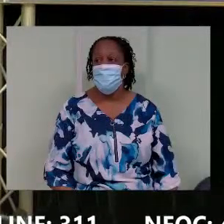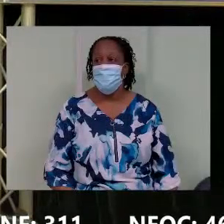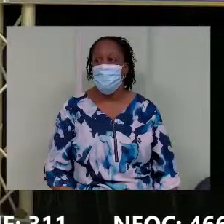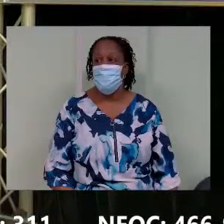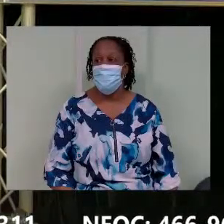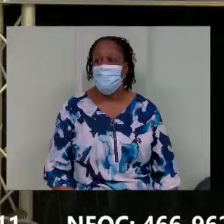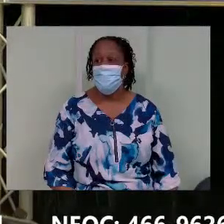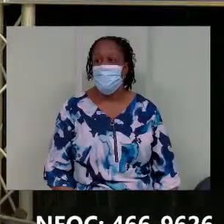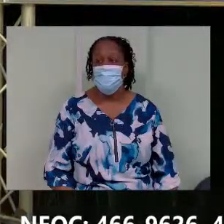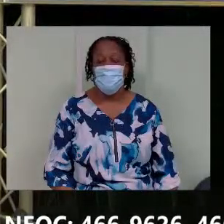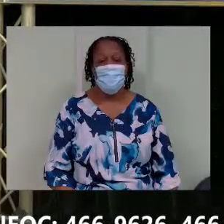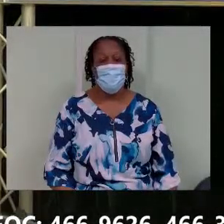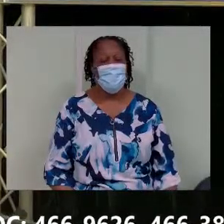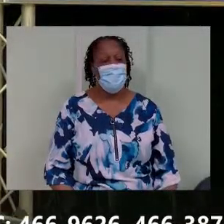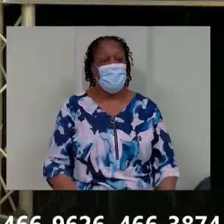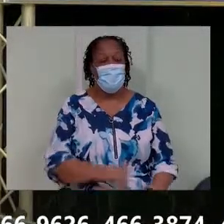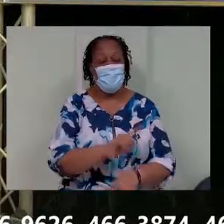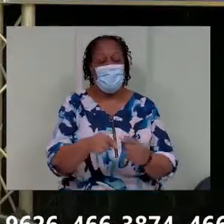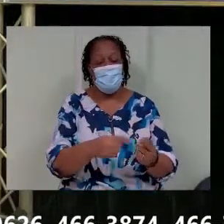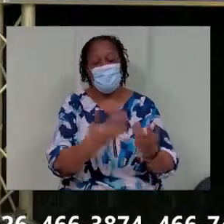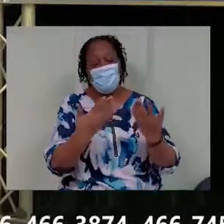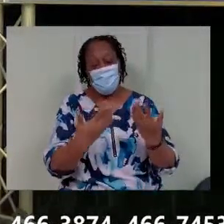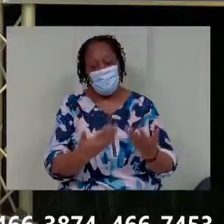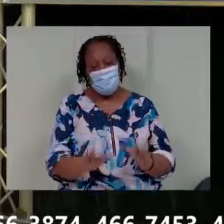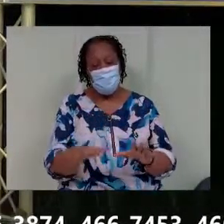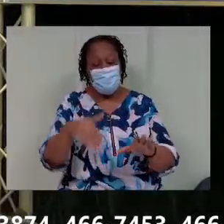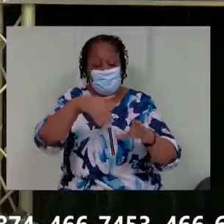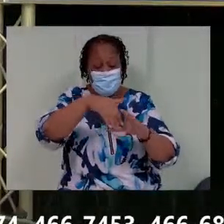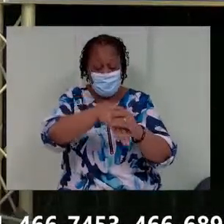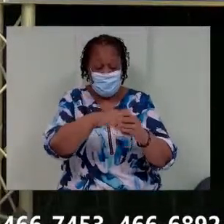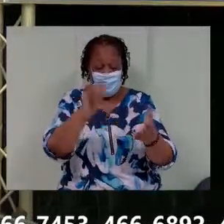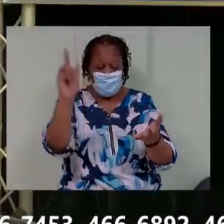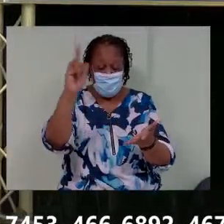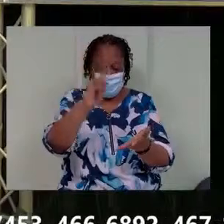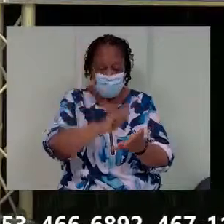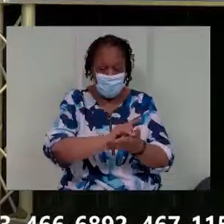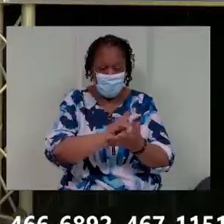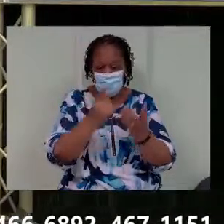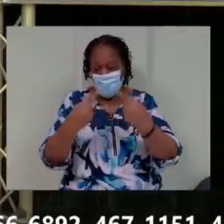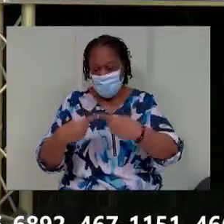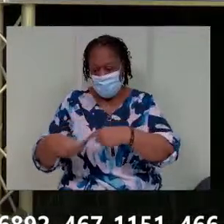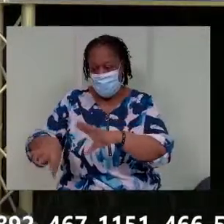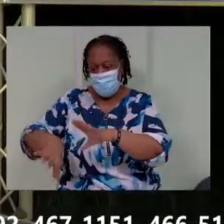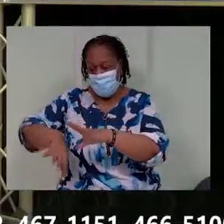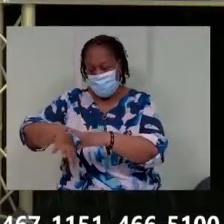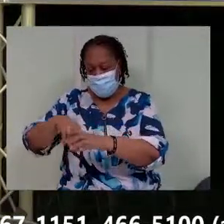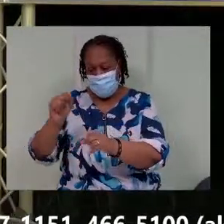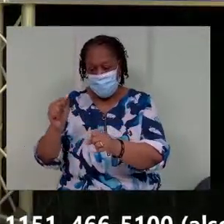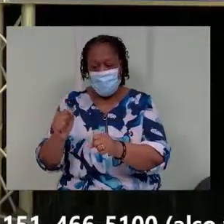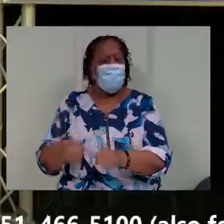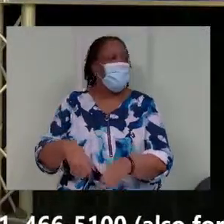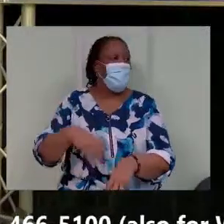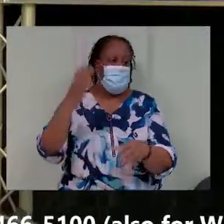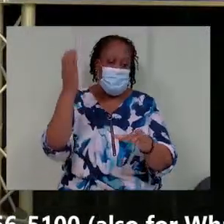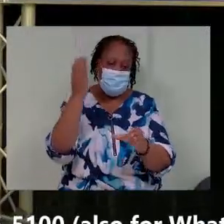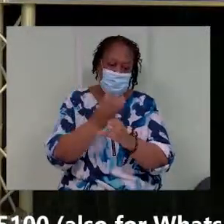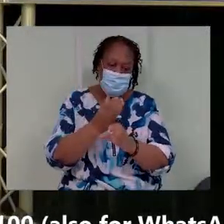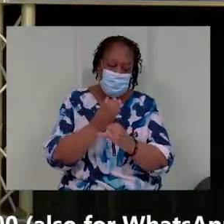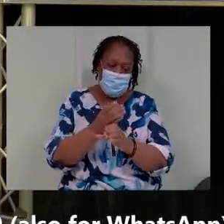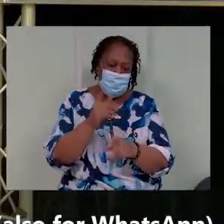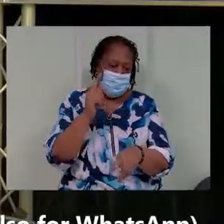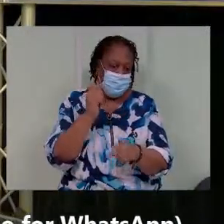on pre-certified taxis or ground transportation to